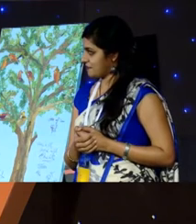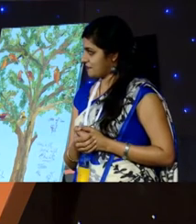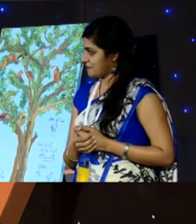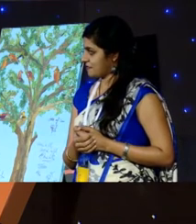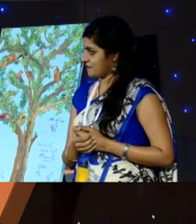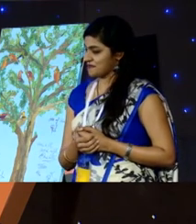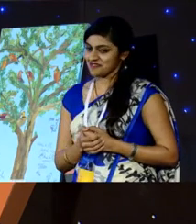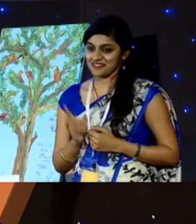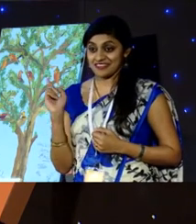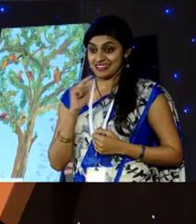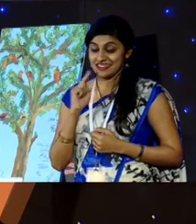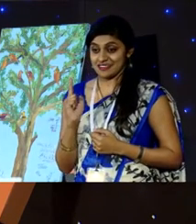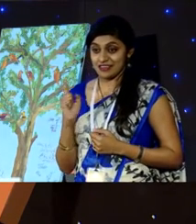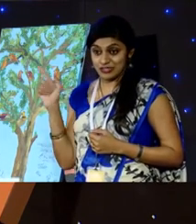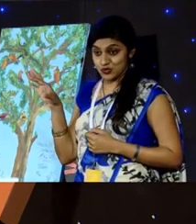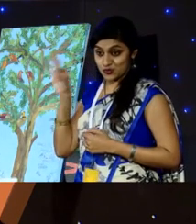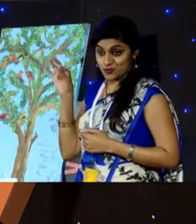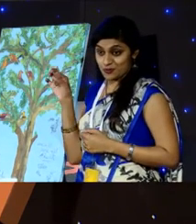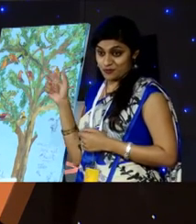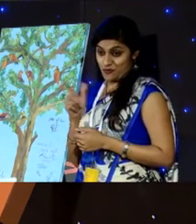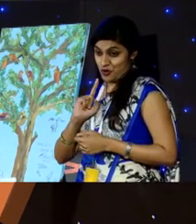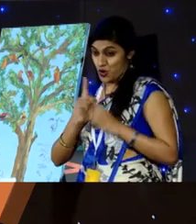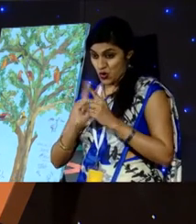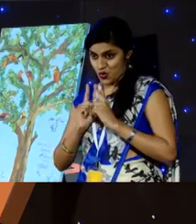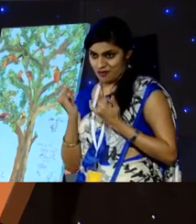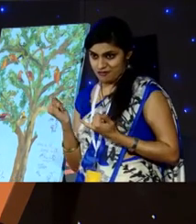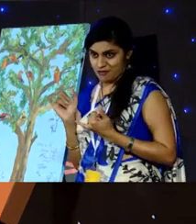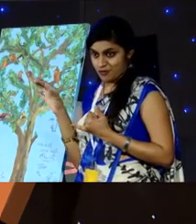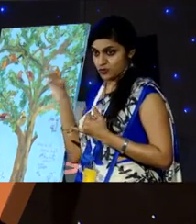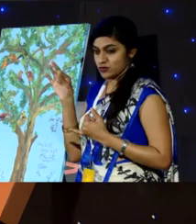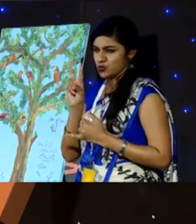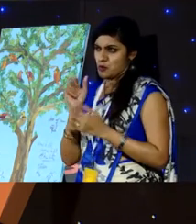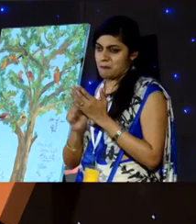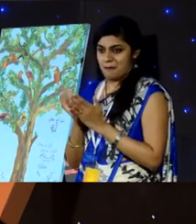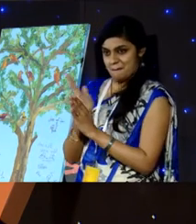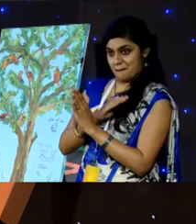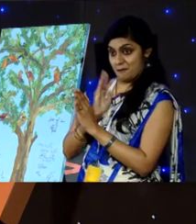the speaker of the event, which I've been speaking, right? So it was quite